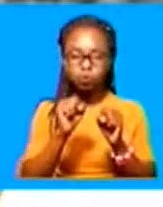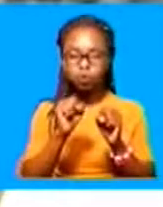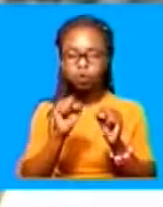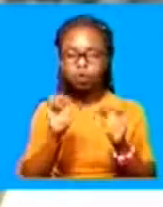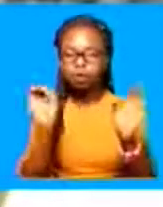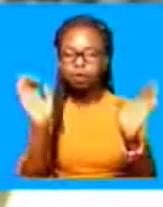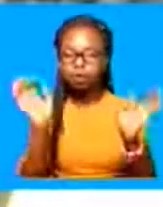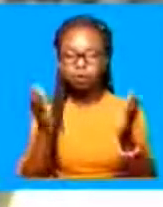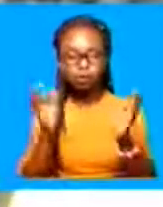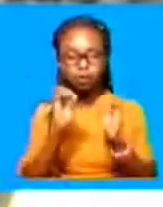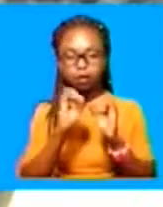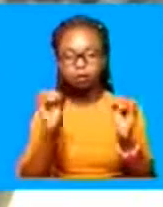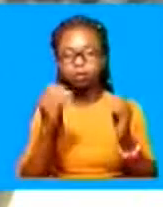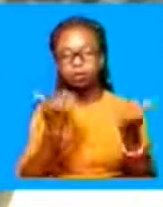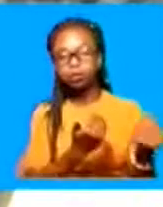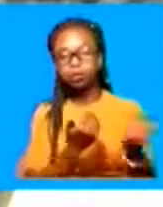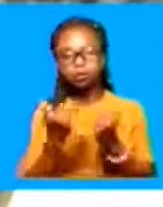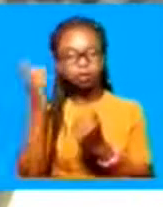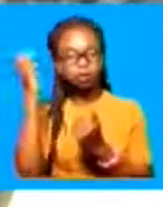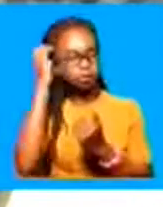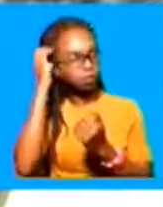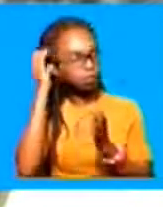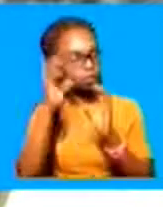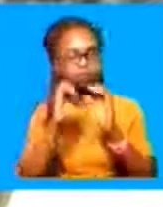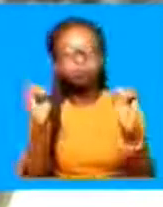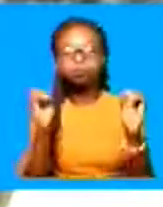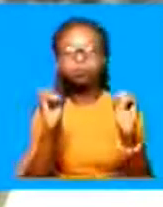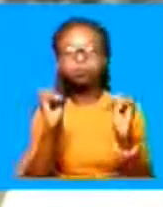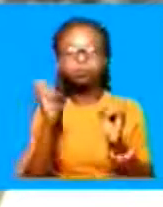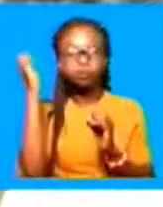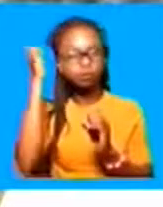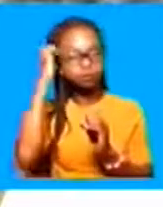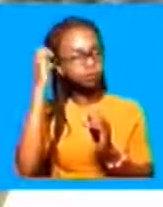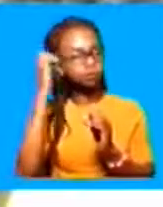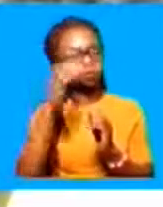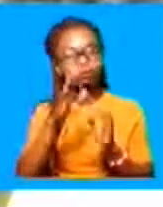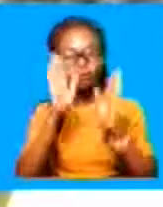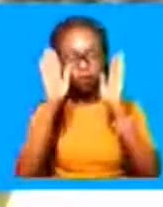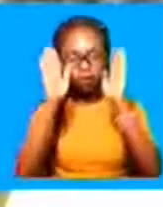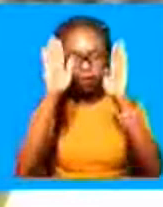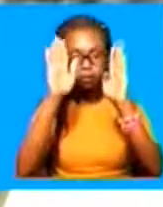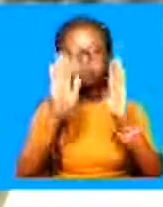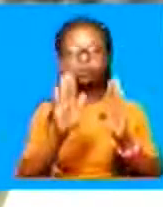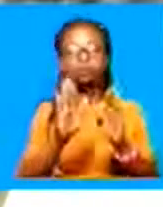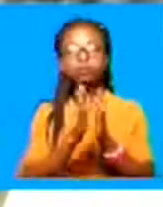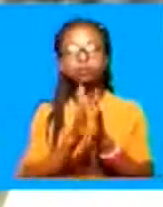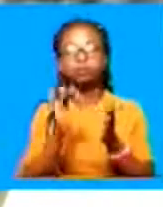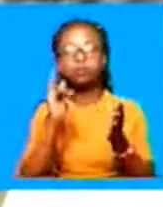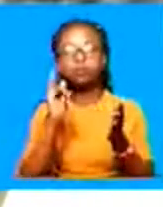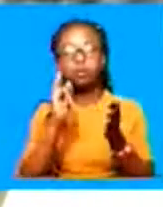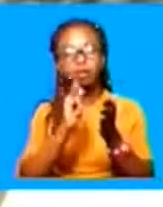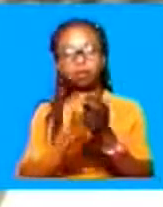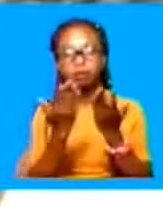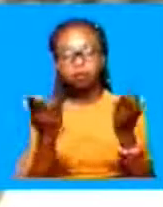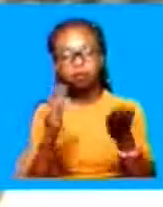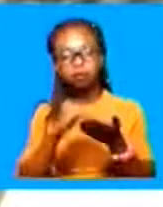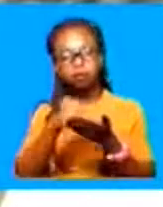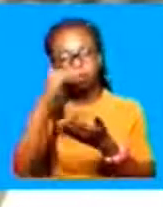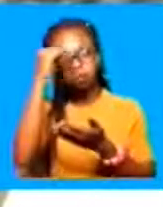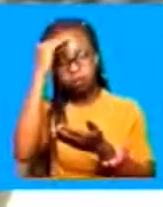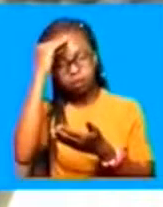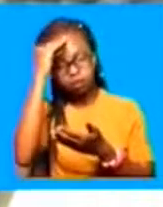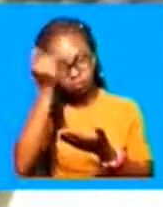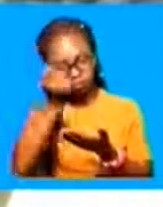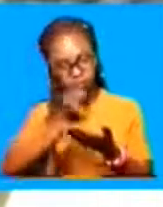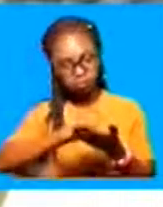empower a child with no education. Education is very important. That is where they will learn